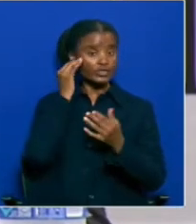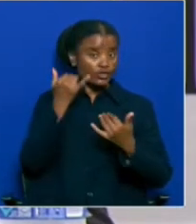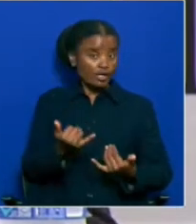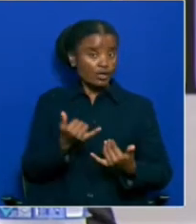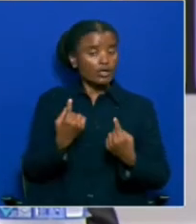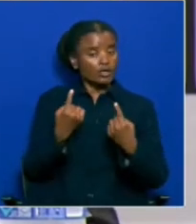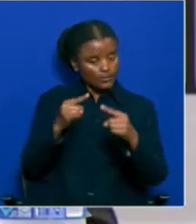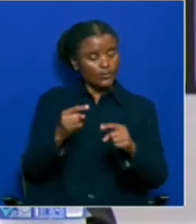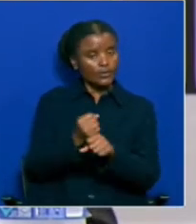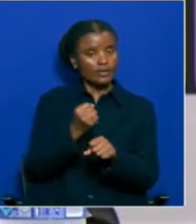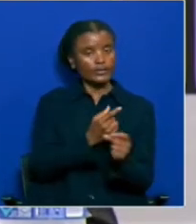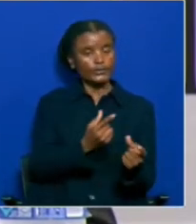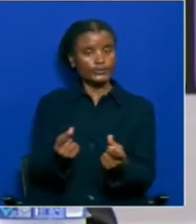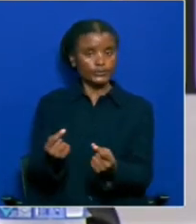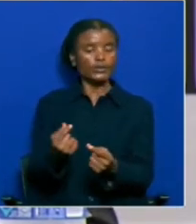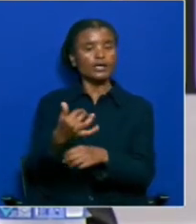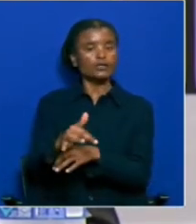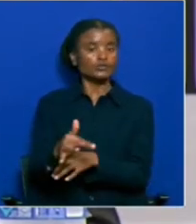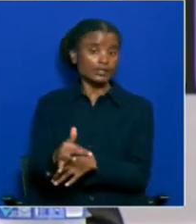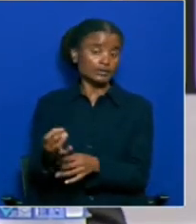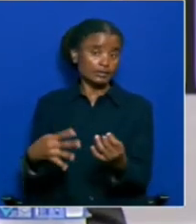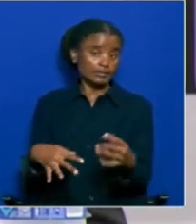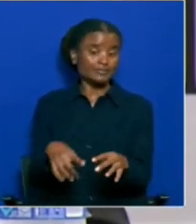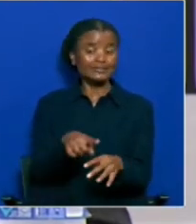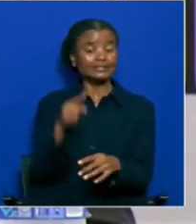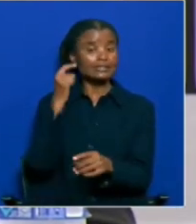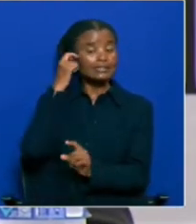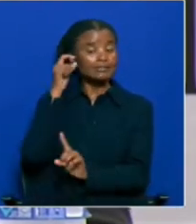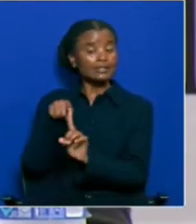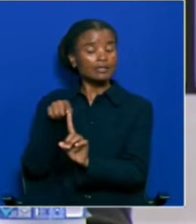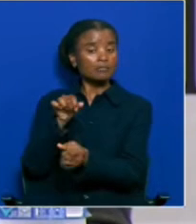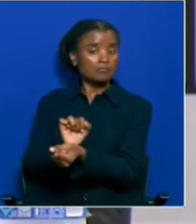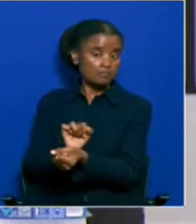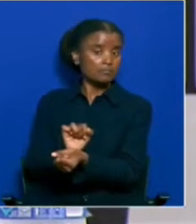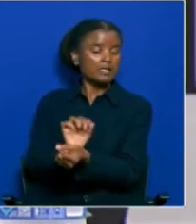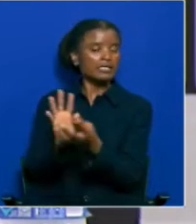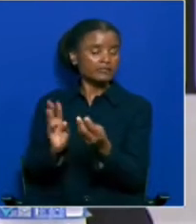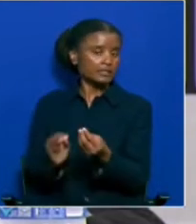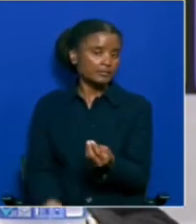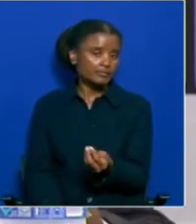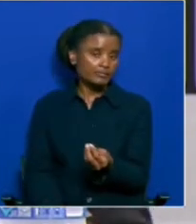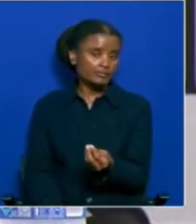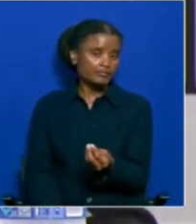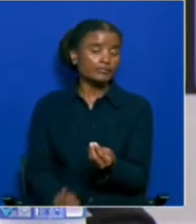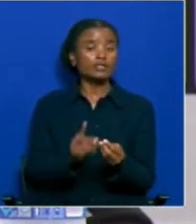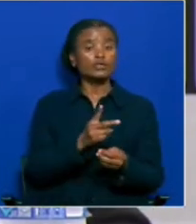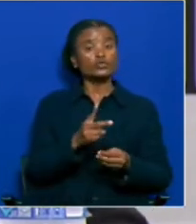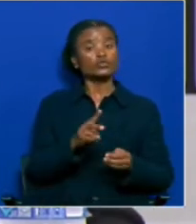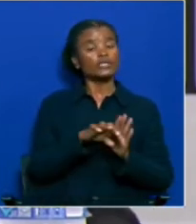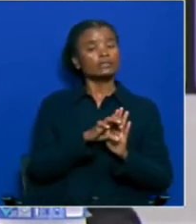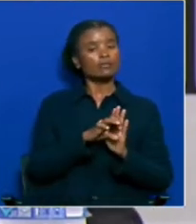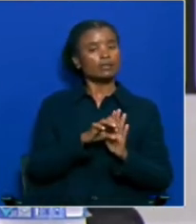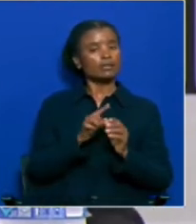them to outside where the suspect, they apprehend the suspect and everything. And he gave an example, I think, about whether you can